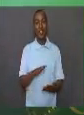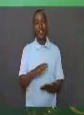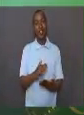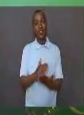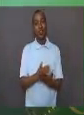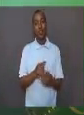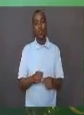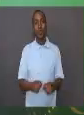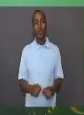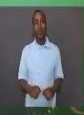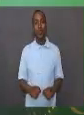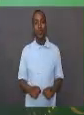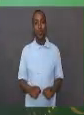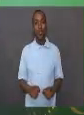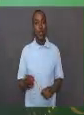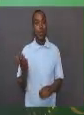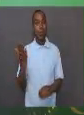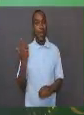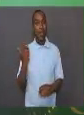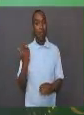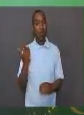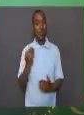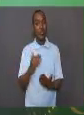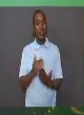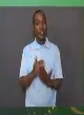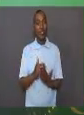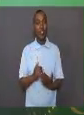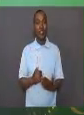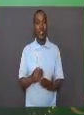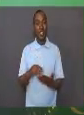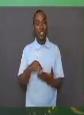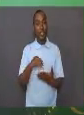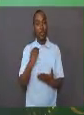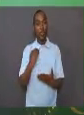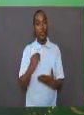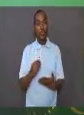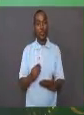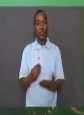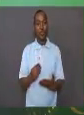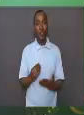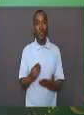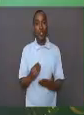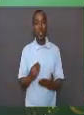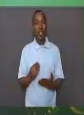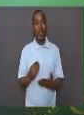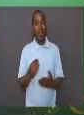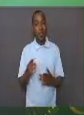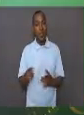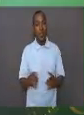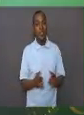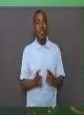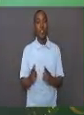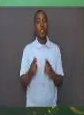lesson. In the last lesson, we learned about methods used